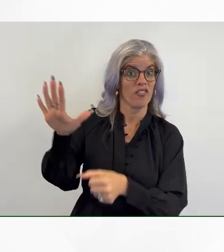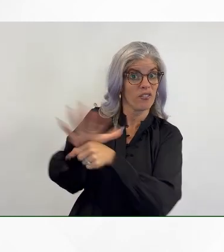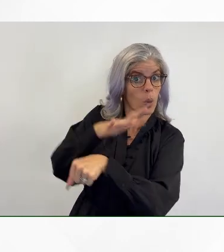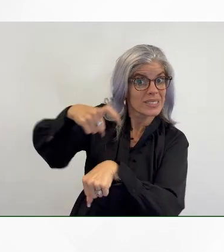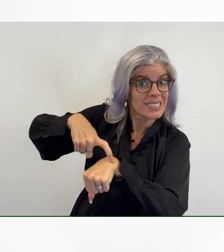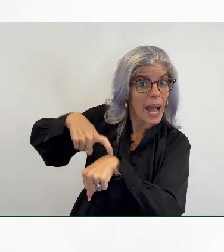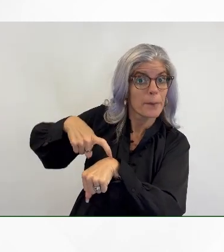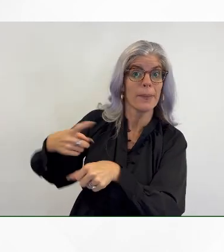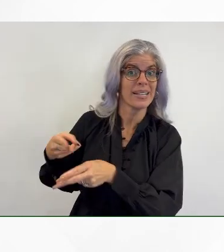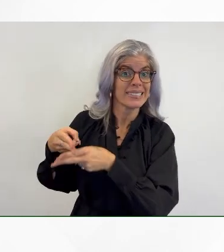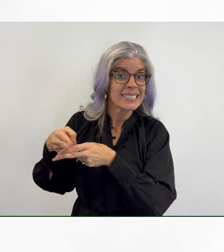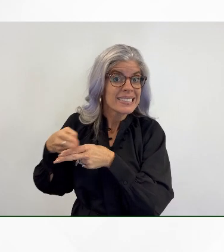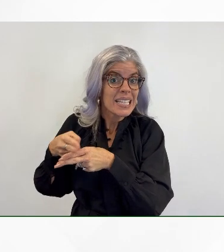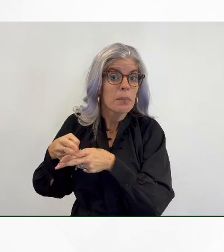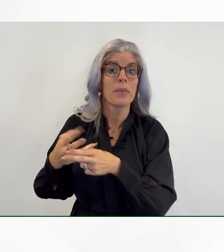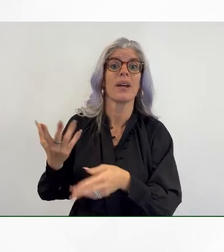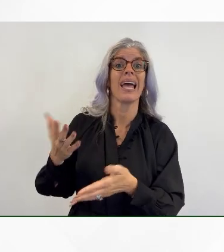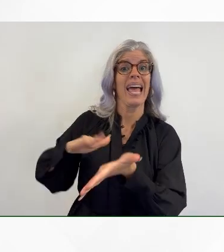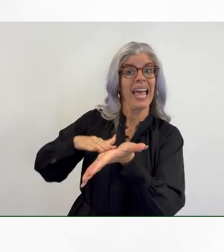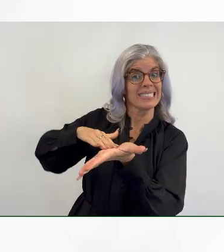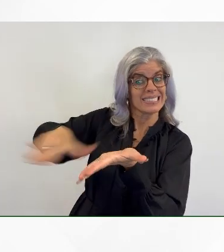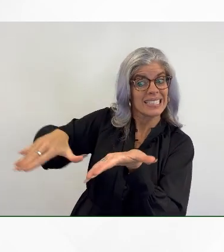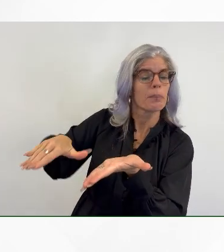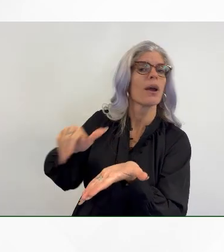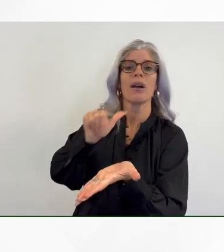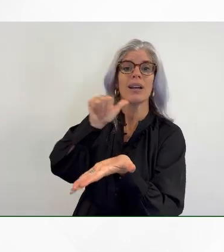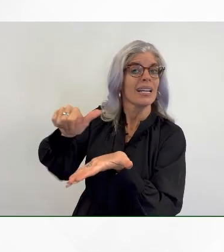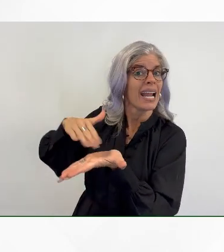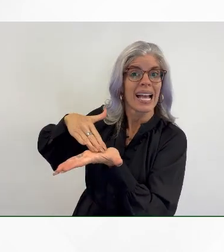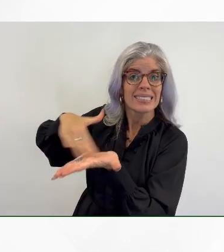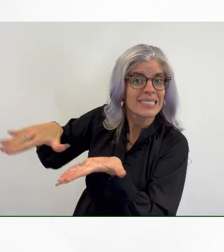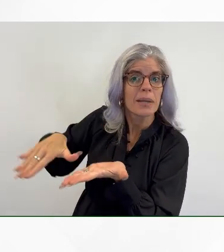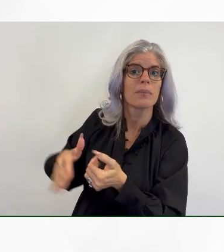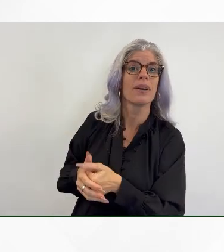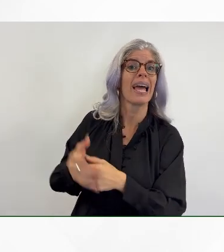and supplies can also be found eligible as long as they are documented properly.